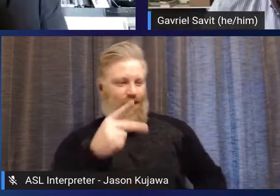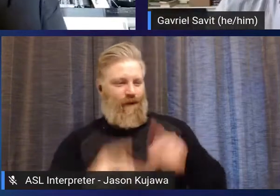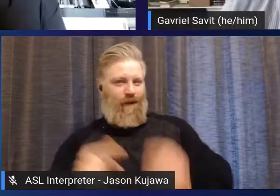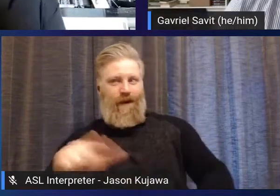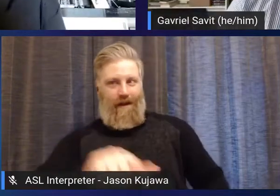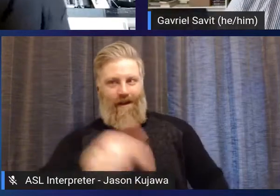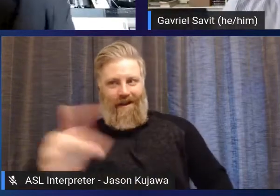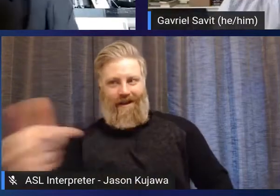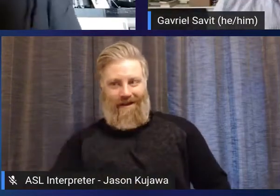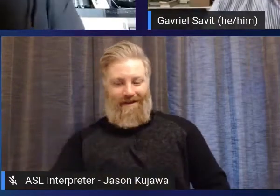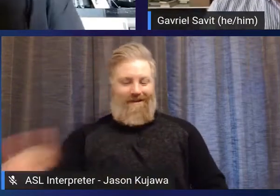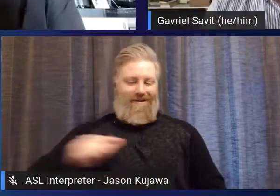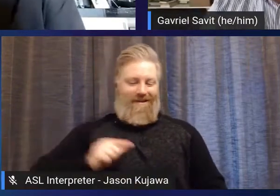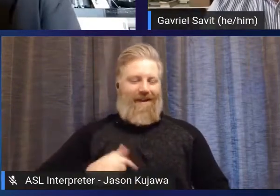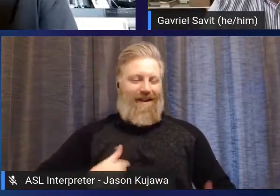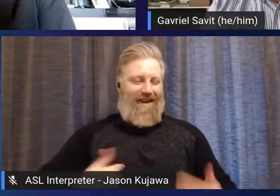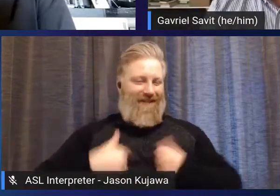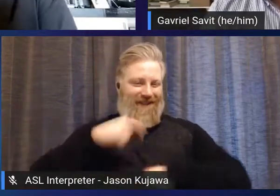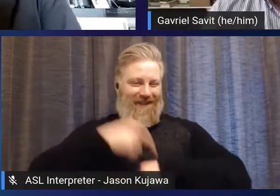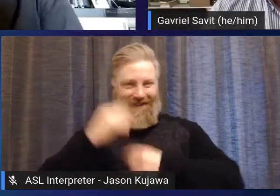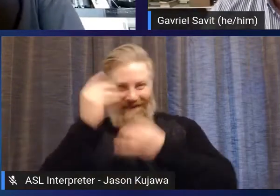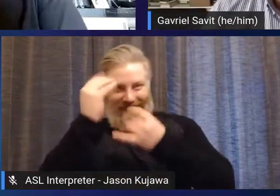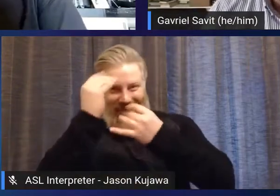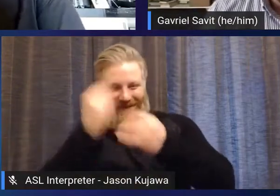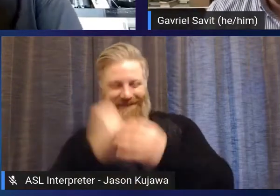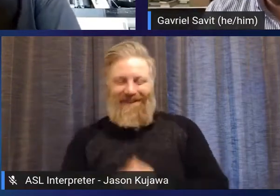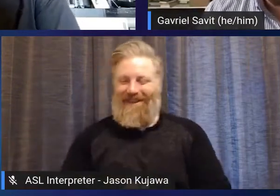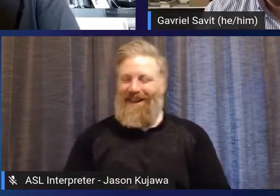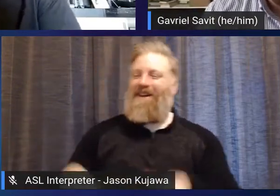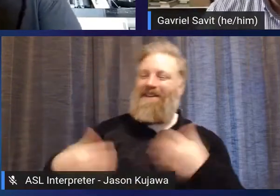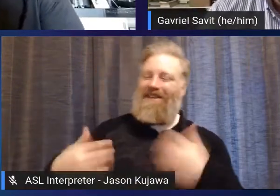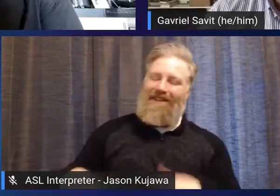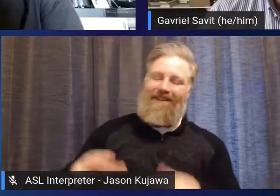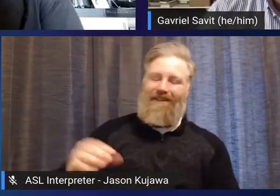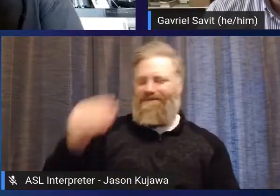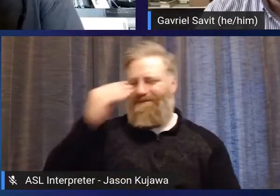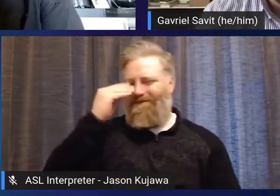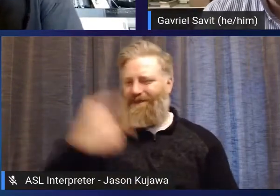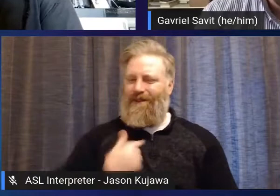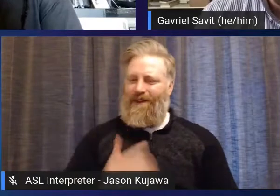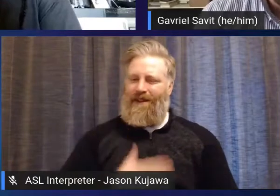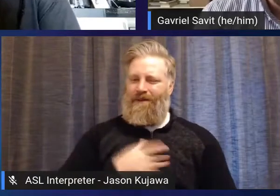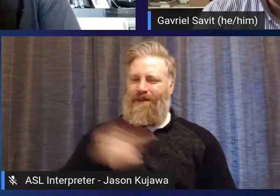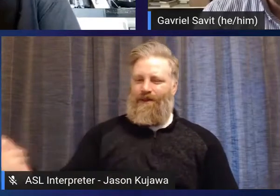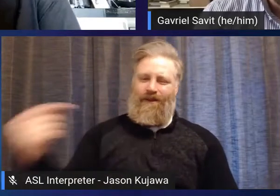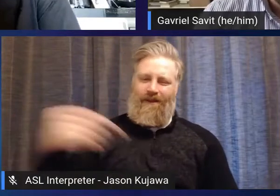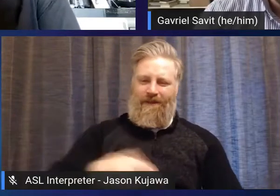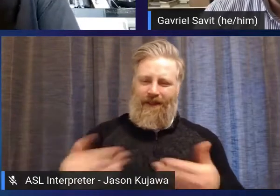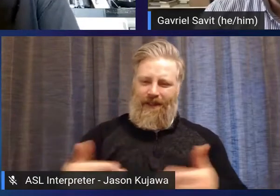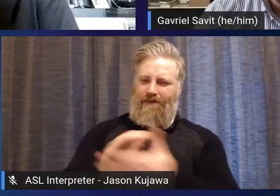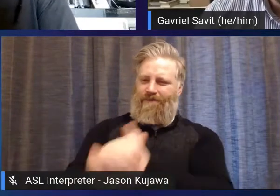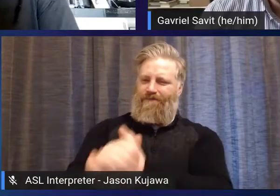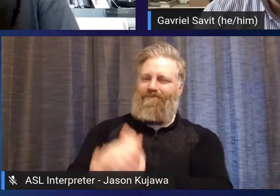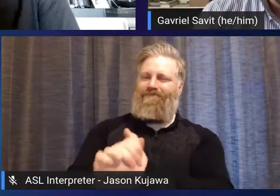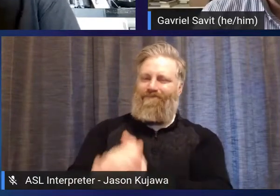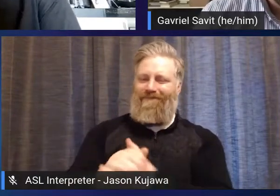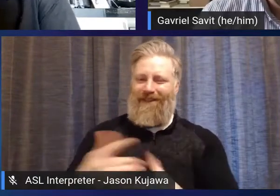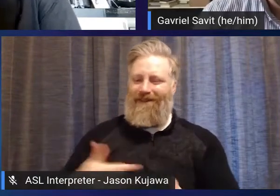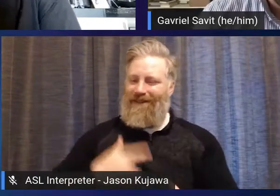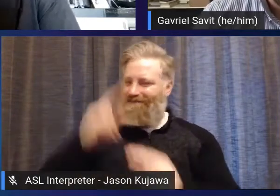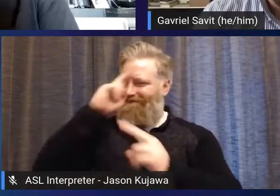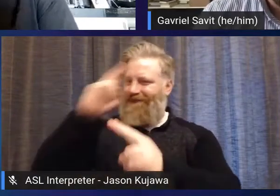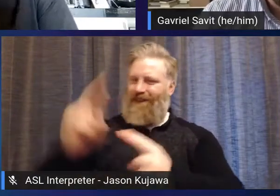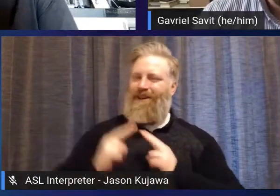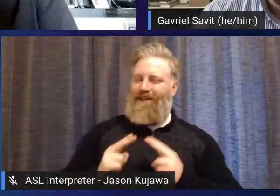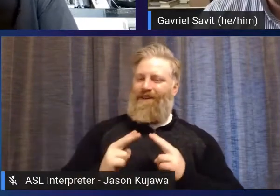about it. But look, man, I appreciate being here, and I want to extend my congratulations to you. It's an honor, and it's a privilege for